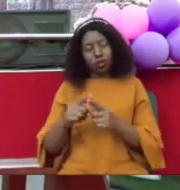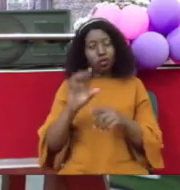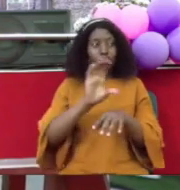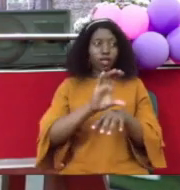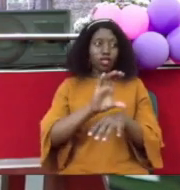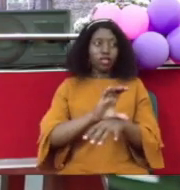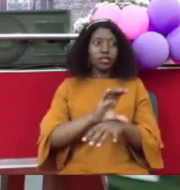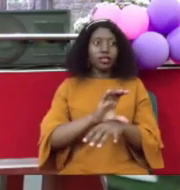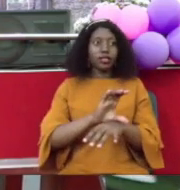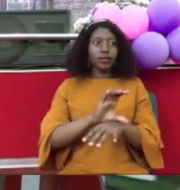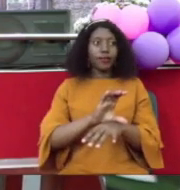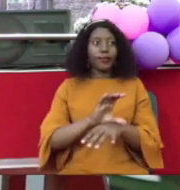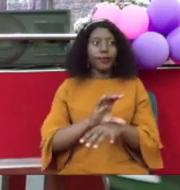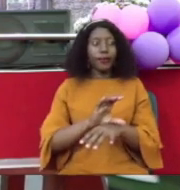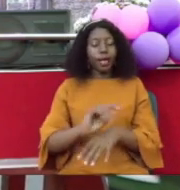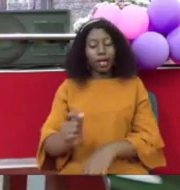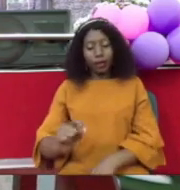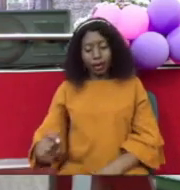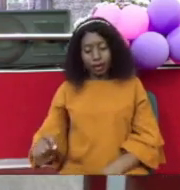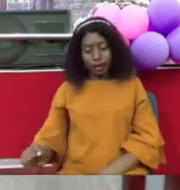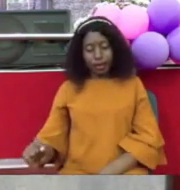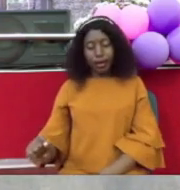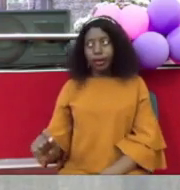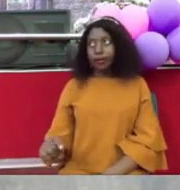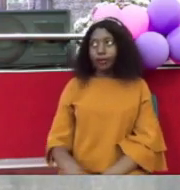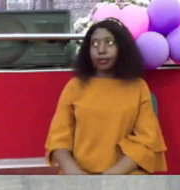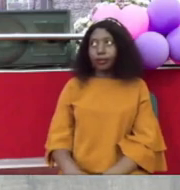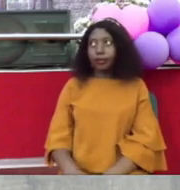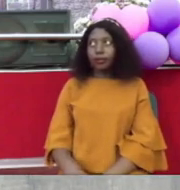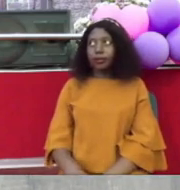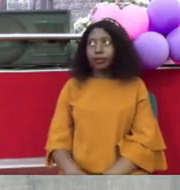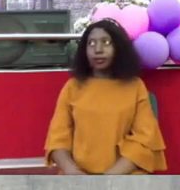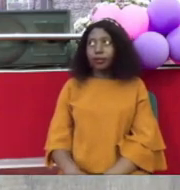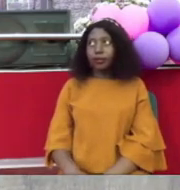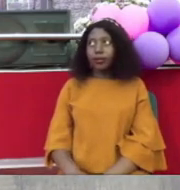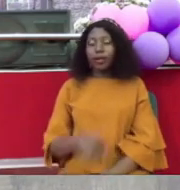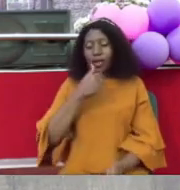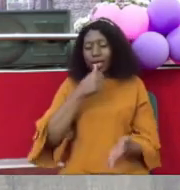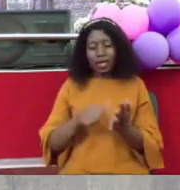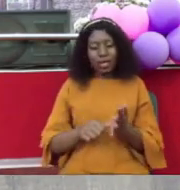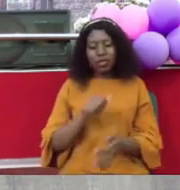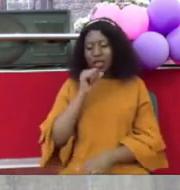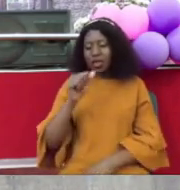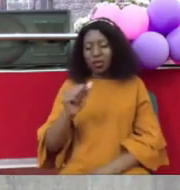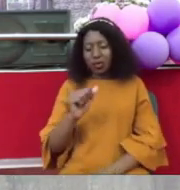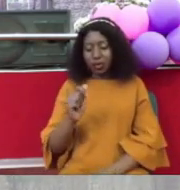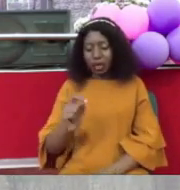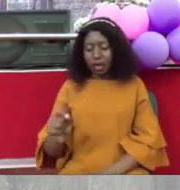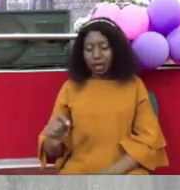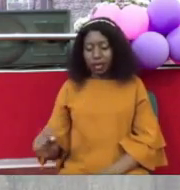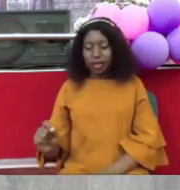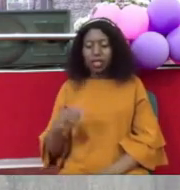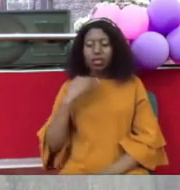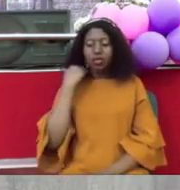Iliandikiwa makanisa. They were not written to Peter. Kuandikiwa Petero.